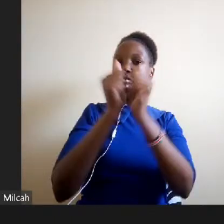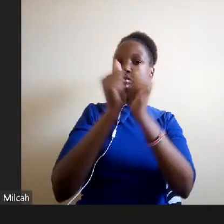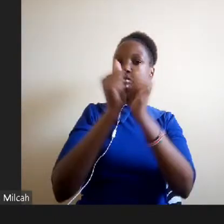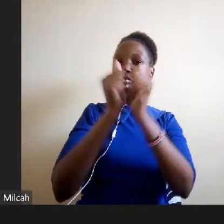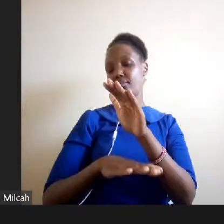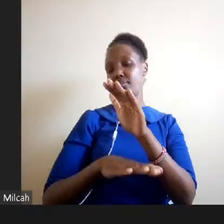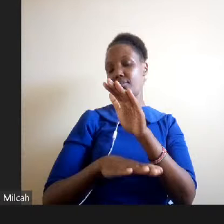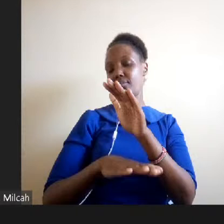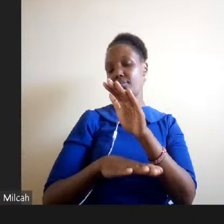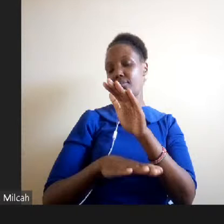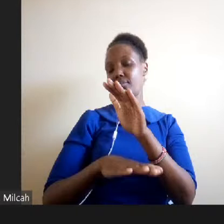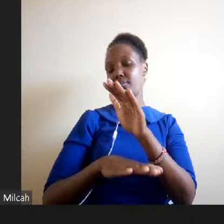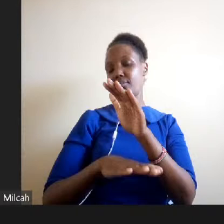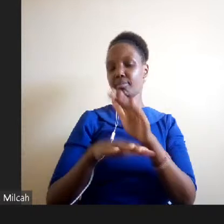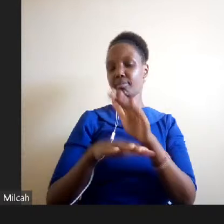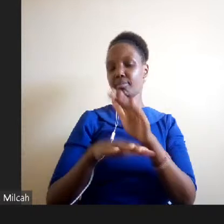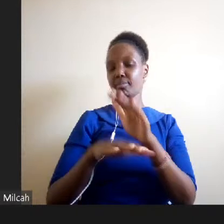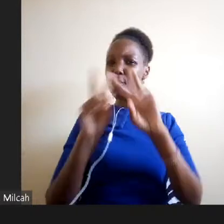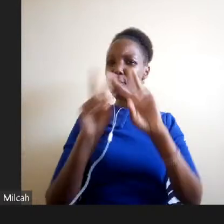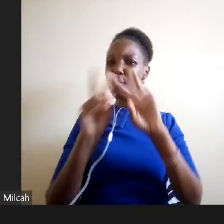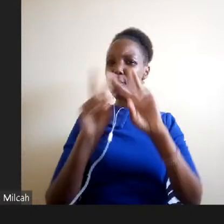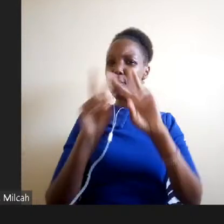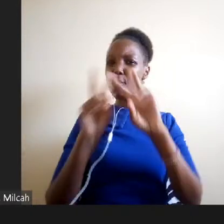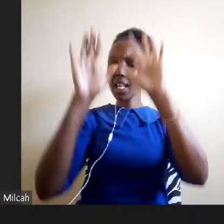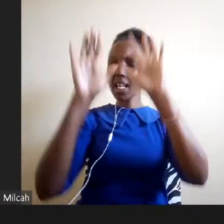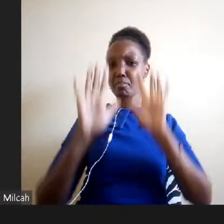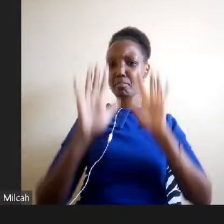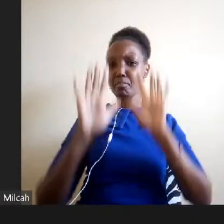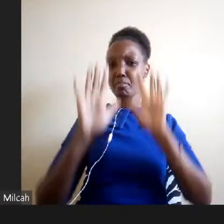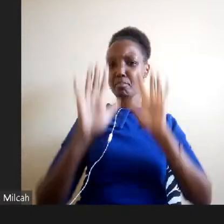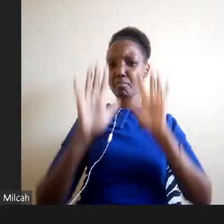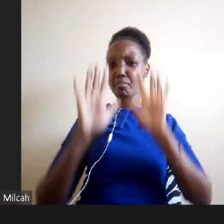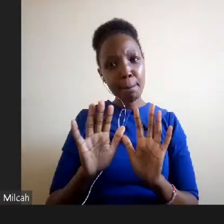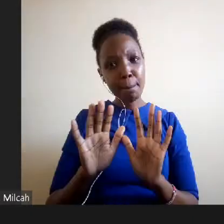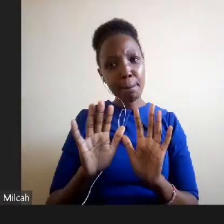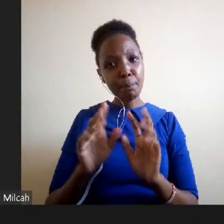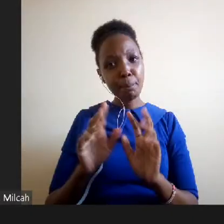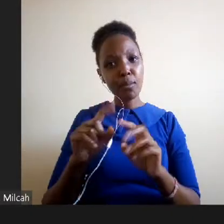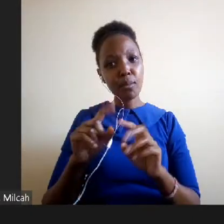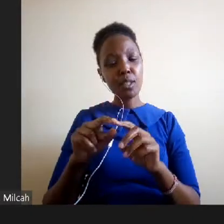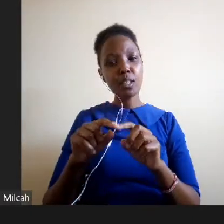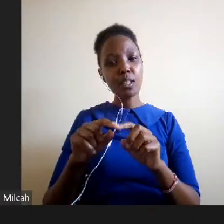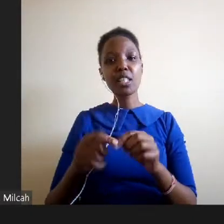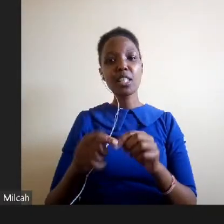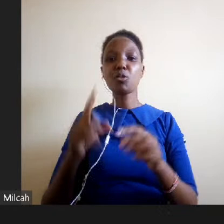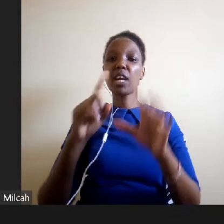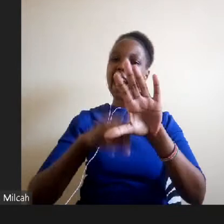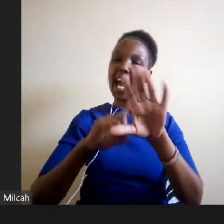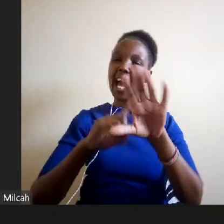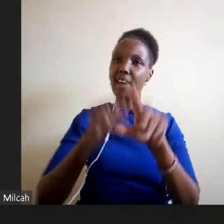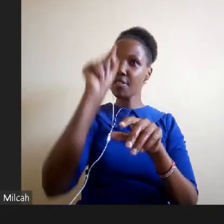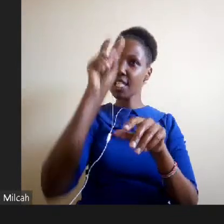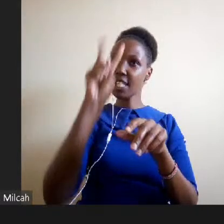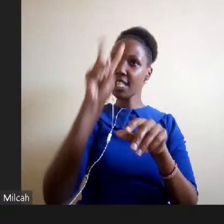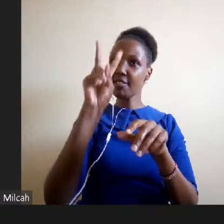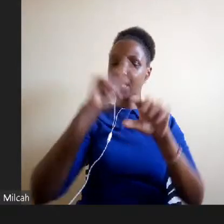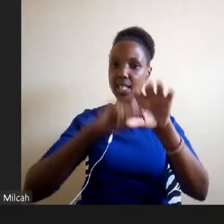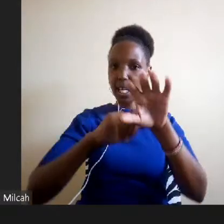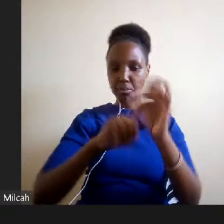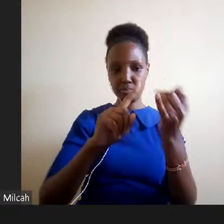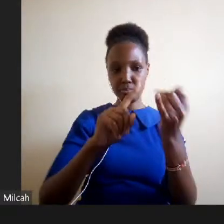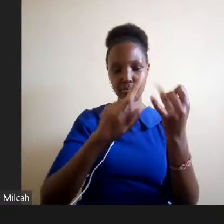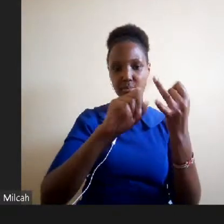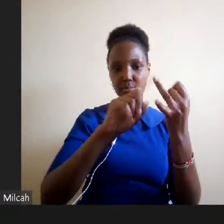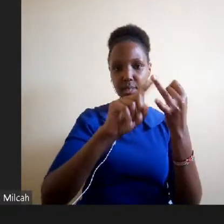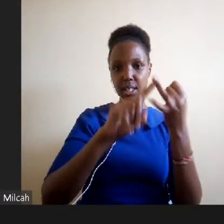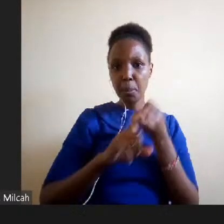content. It is parent approved content for children. You can set screen time limits for them there. It has been flagged in terms